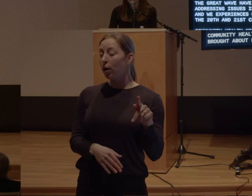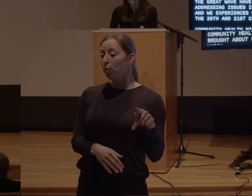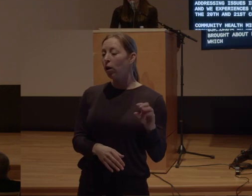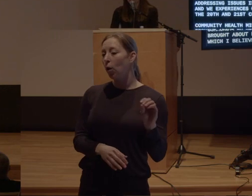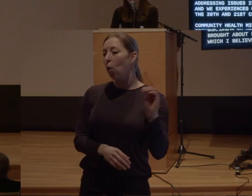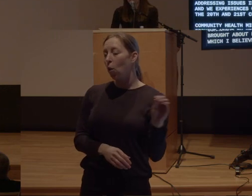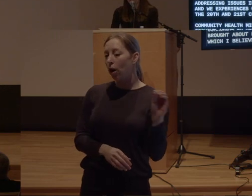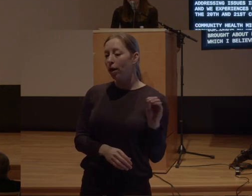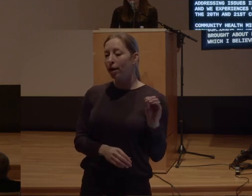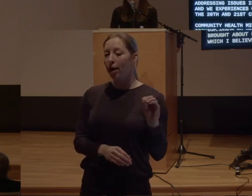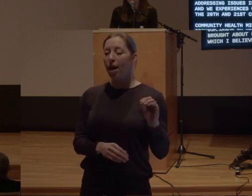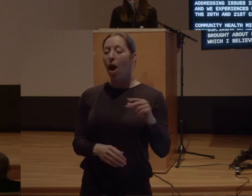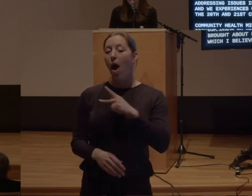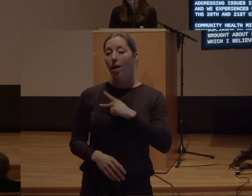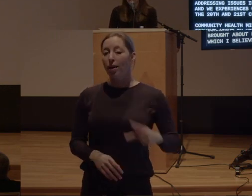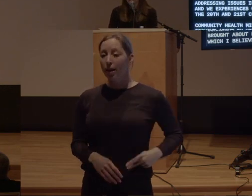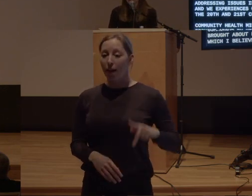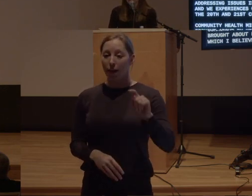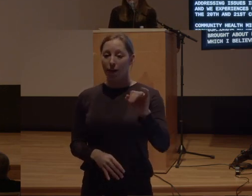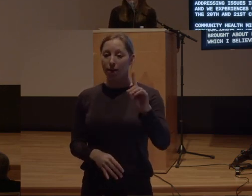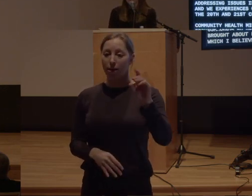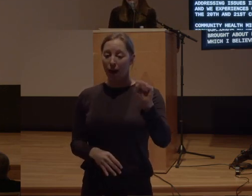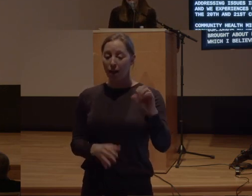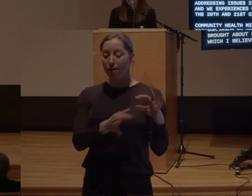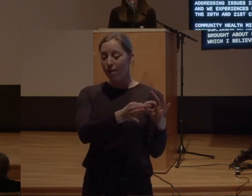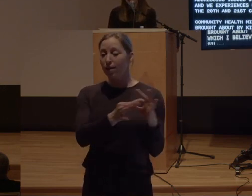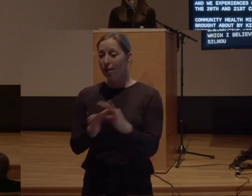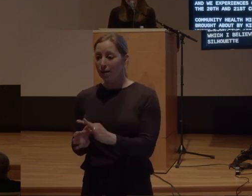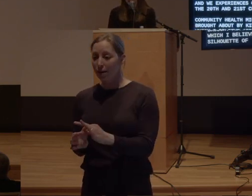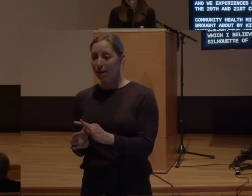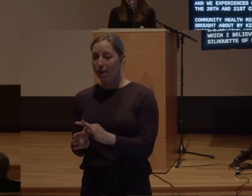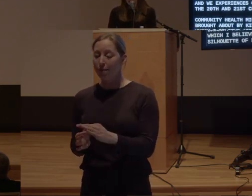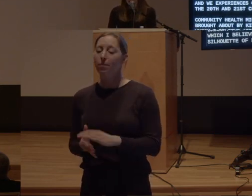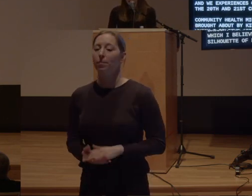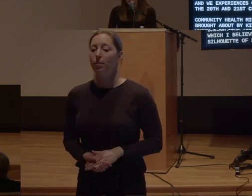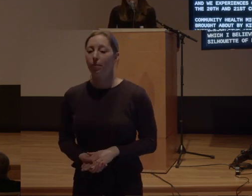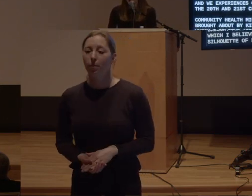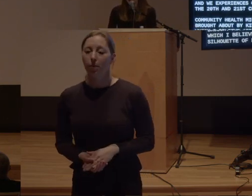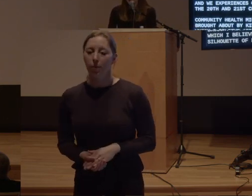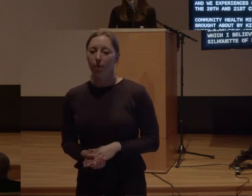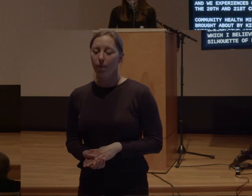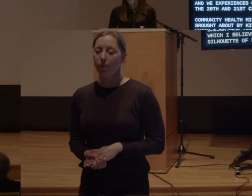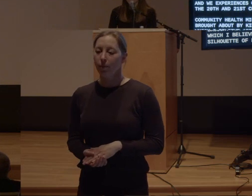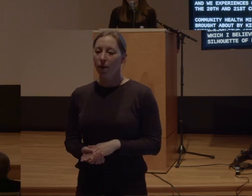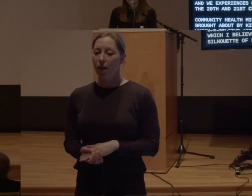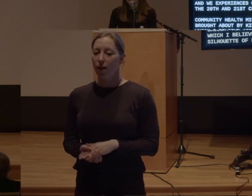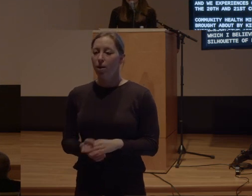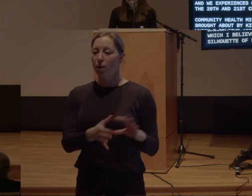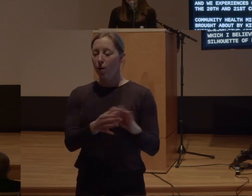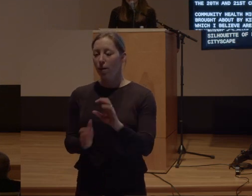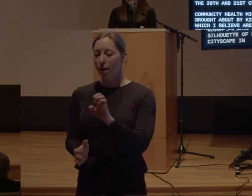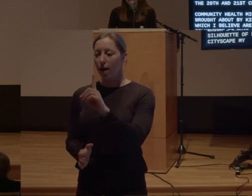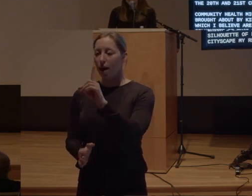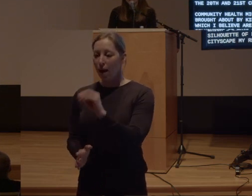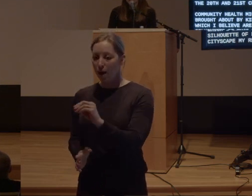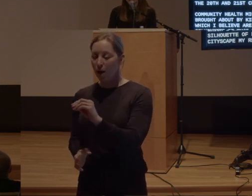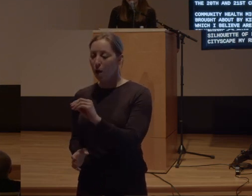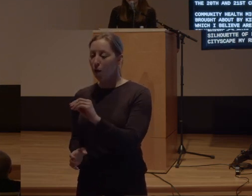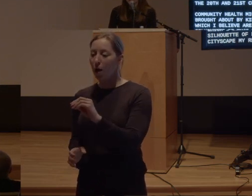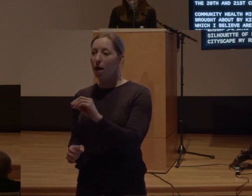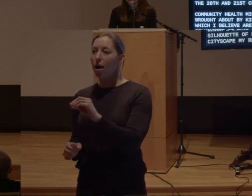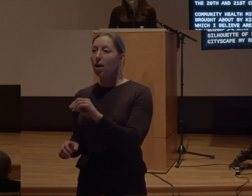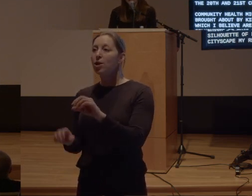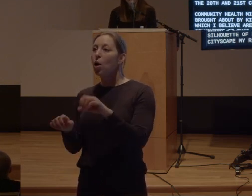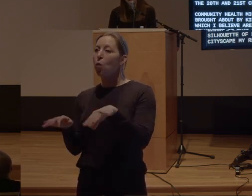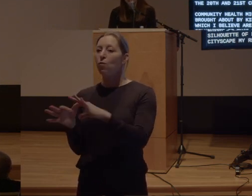believe are occurring as we speak. And the silhouette of Fuji over Edo, over the Edo cityscape, may resonate with glimpses of Mount